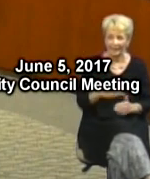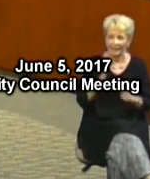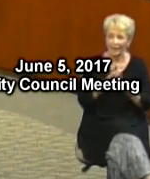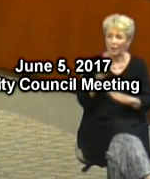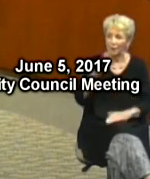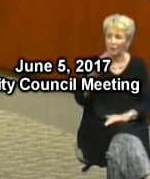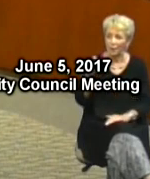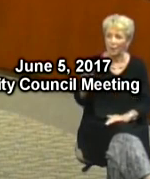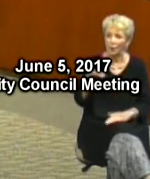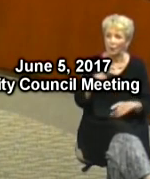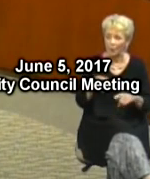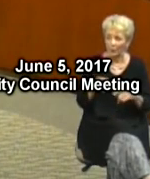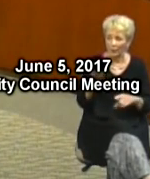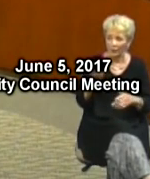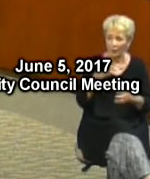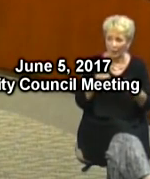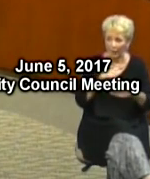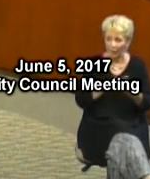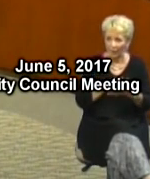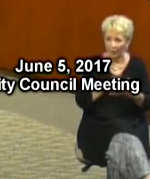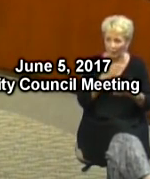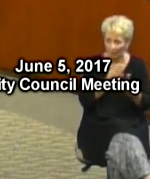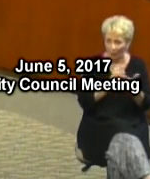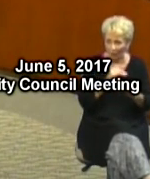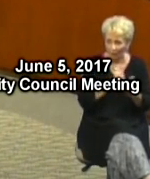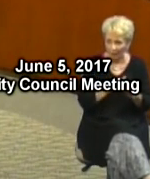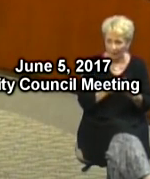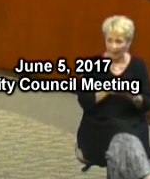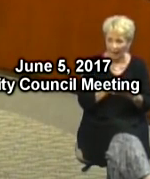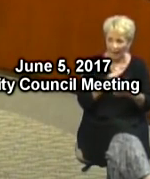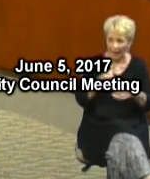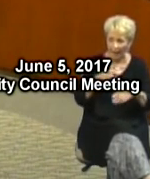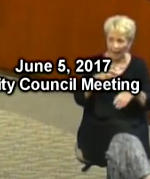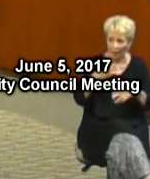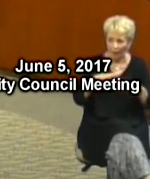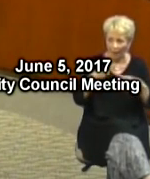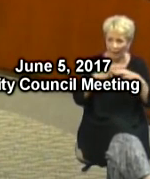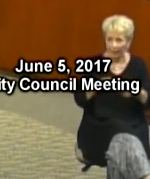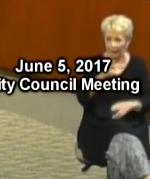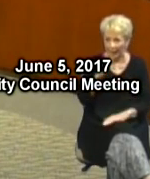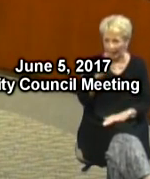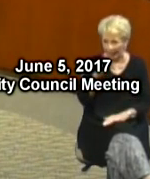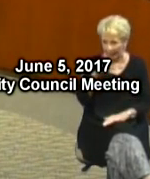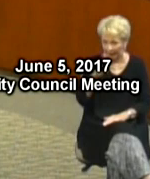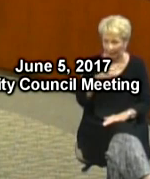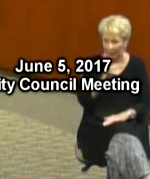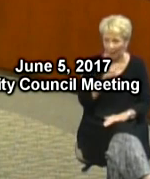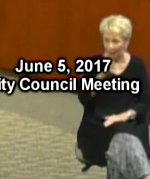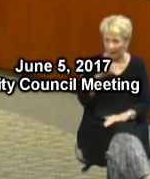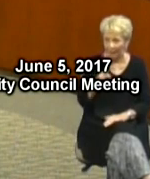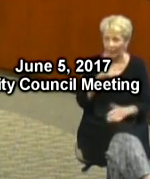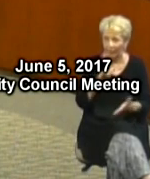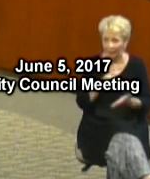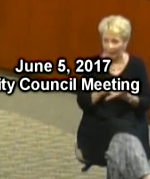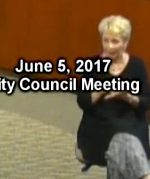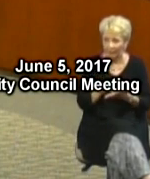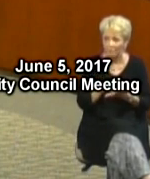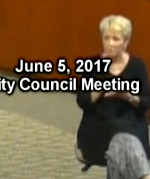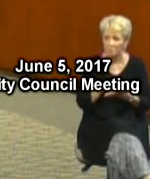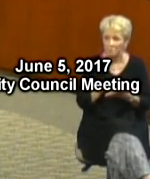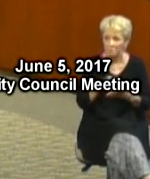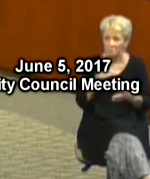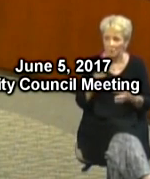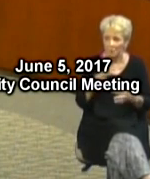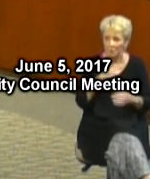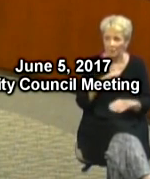so your land that you own is part of that island of MID, what's now an island of MID that... That is correct. If this